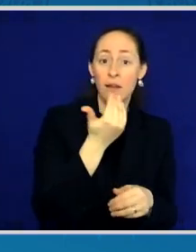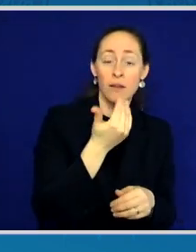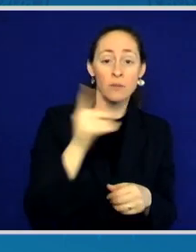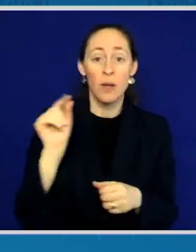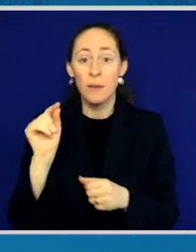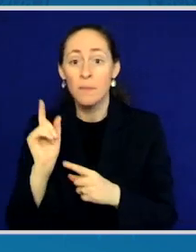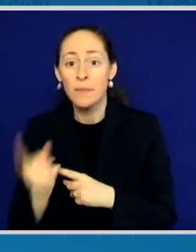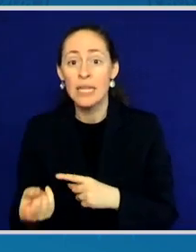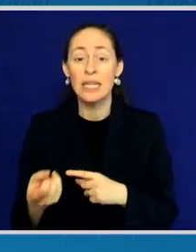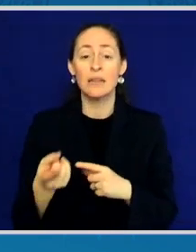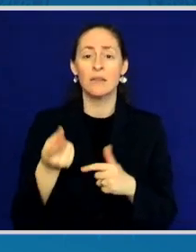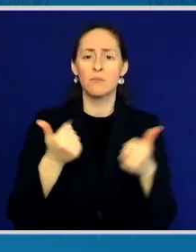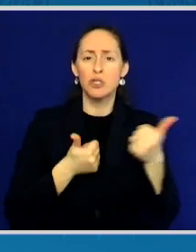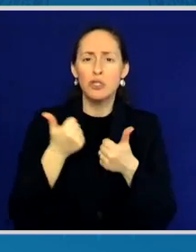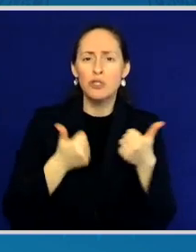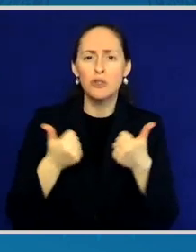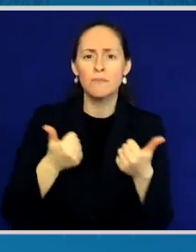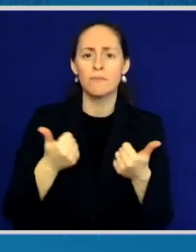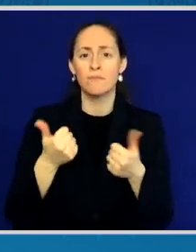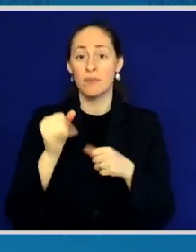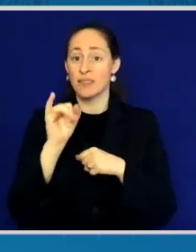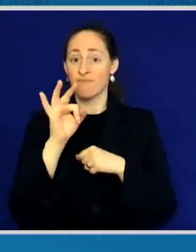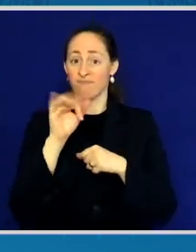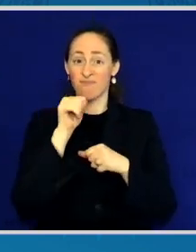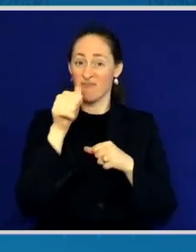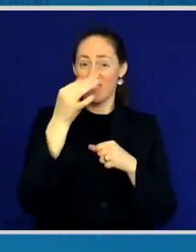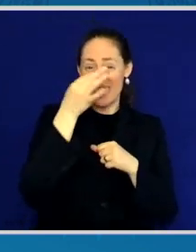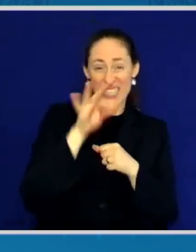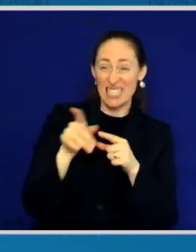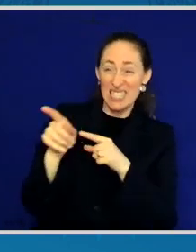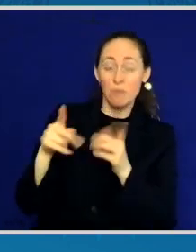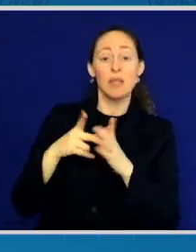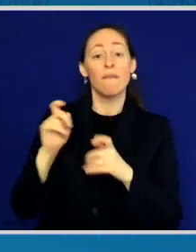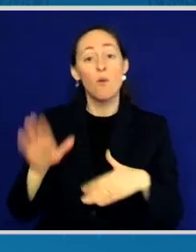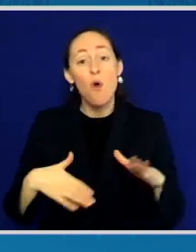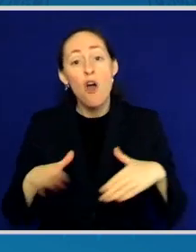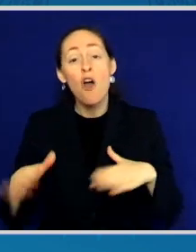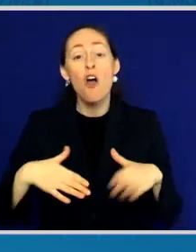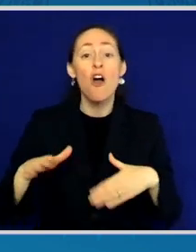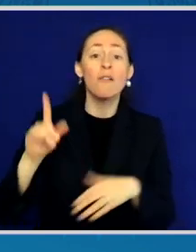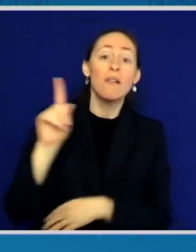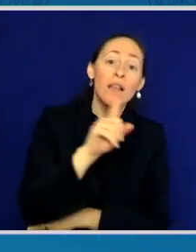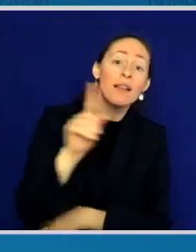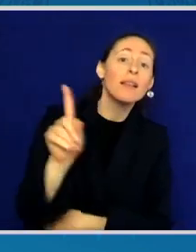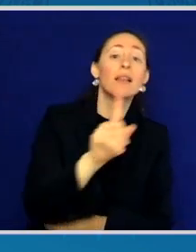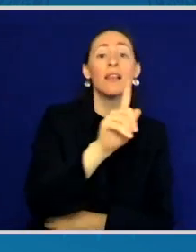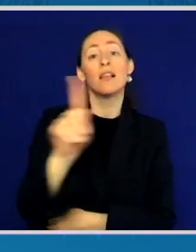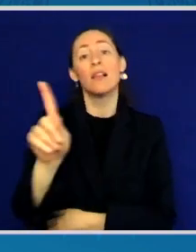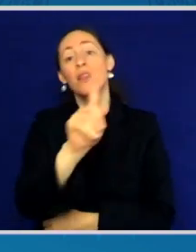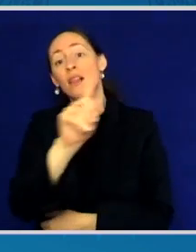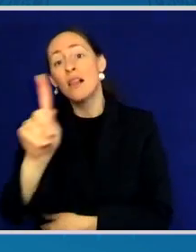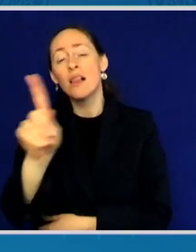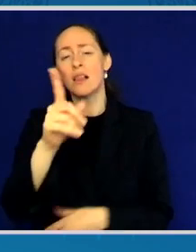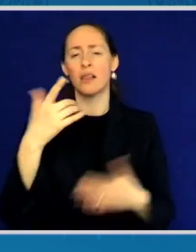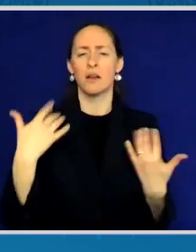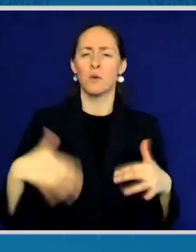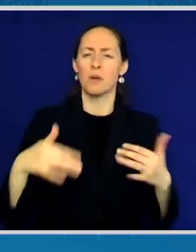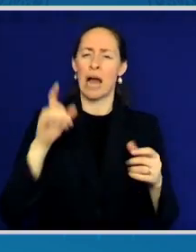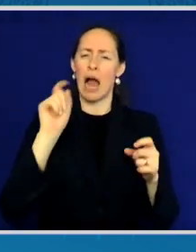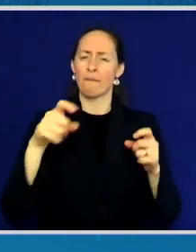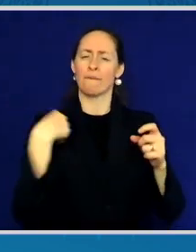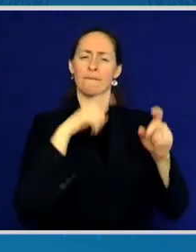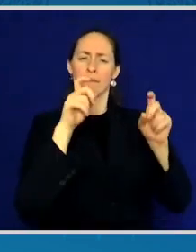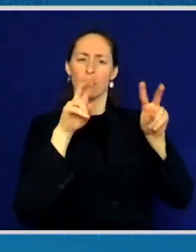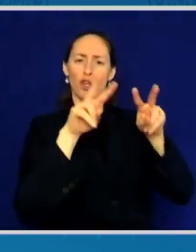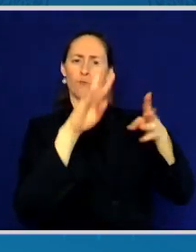over. So really looking at the grid of maps to say, where are their gaps? Where are the places that people